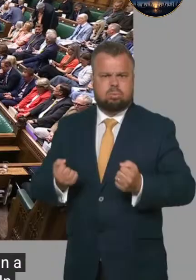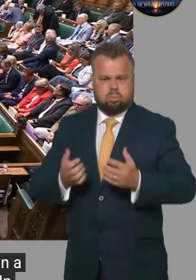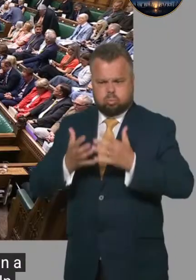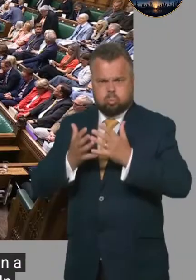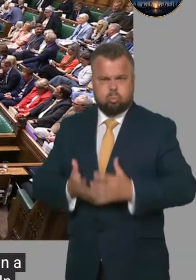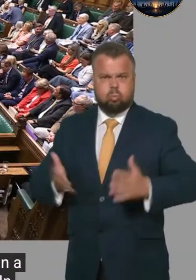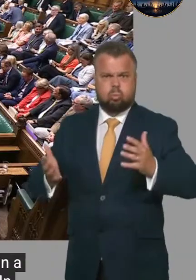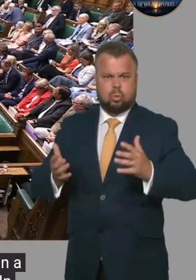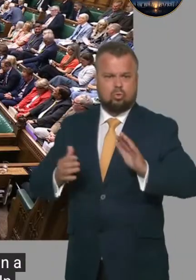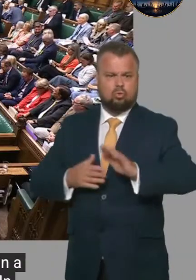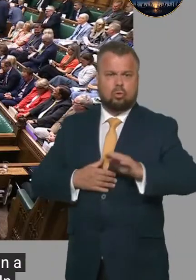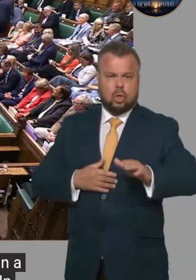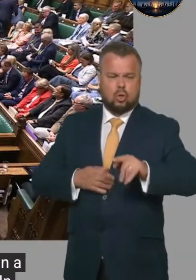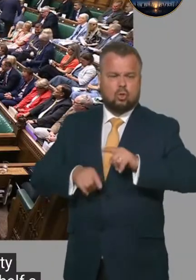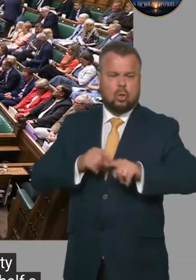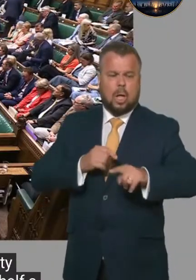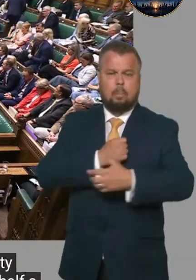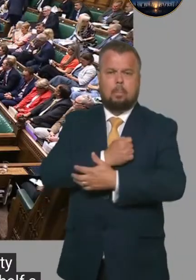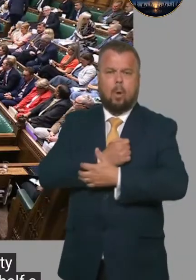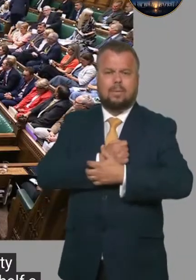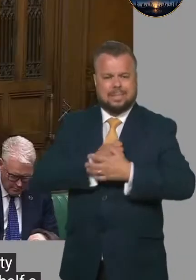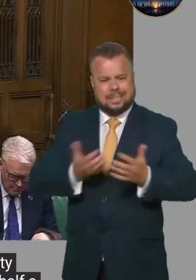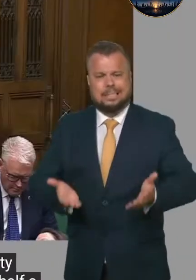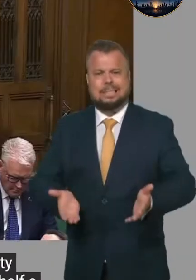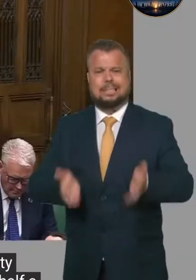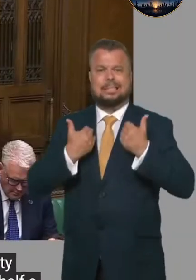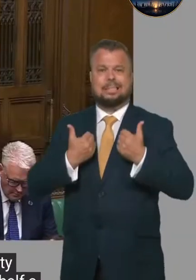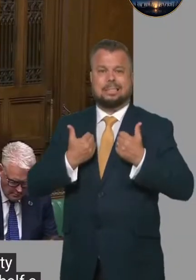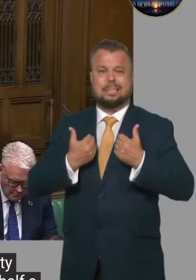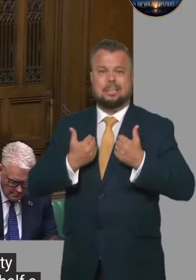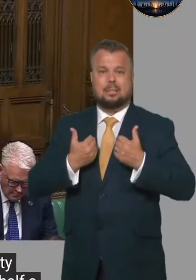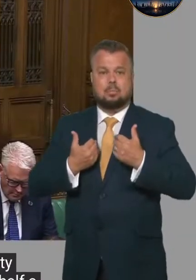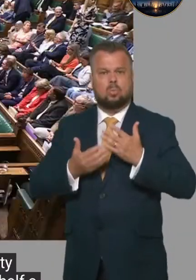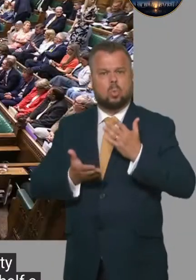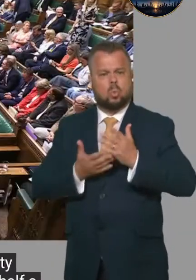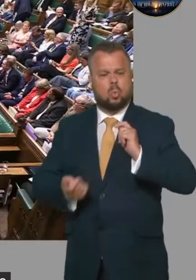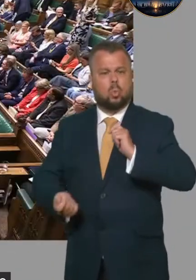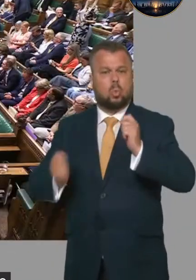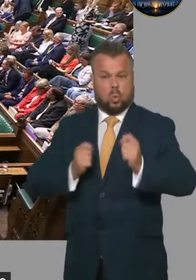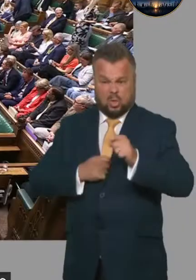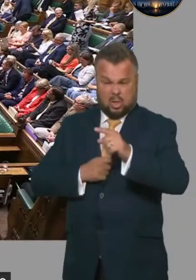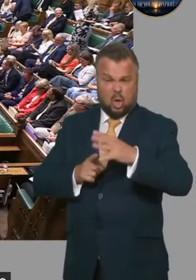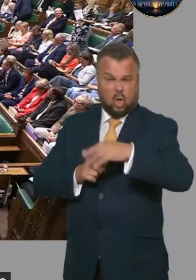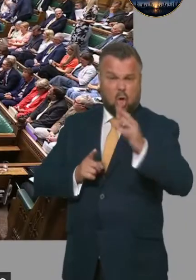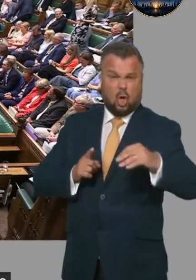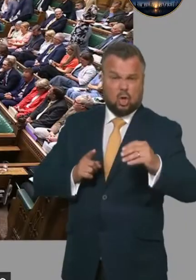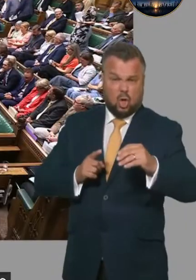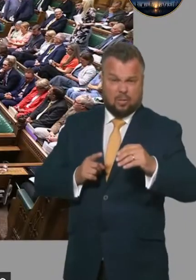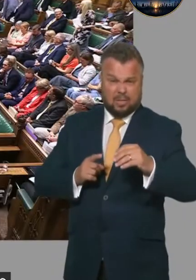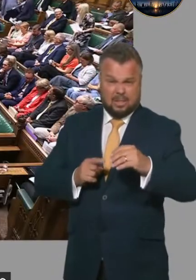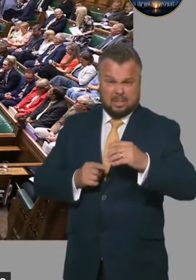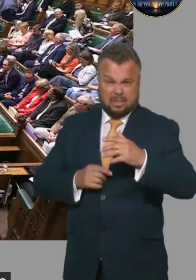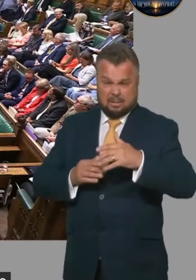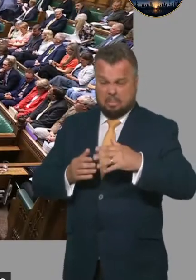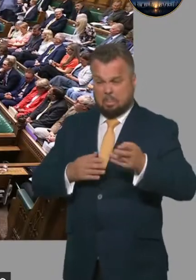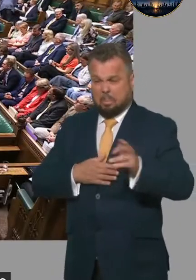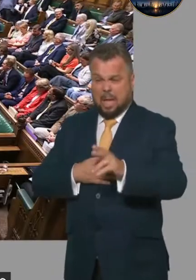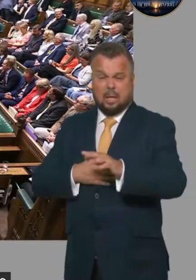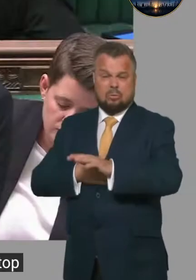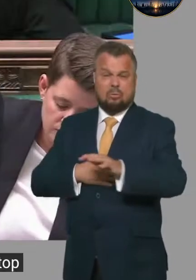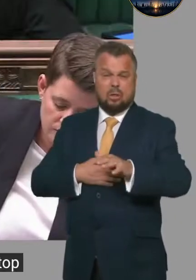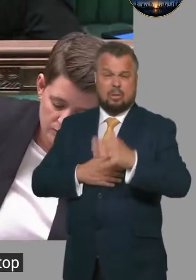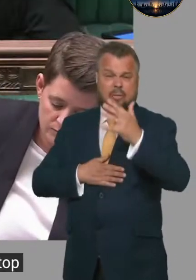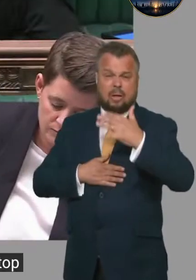We come to topicals. Andrew George. Question 1, Mr. Speaker. Secretary of State. Mr. Speaker, the Equality